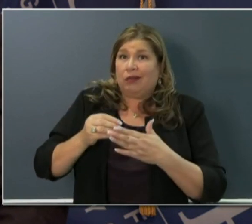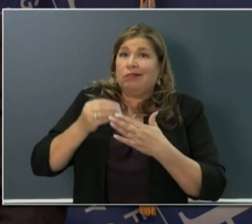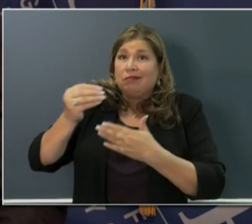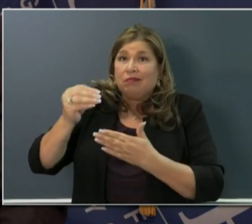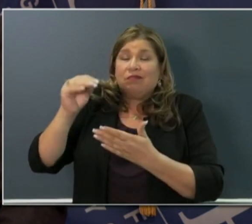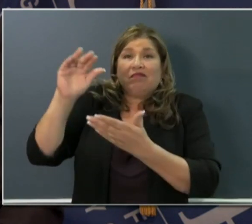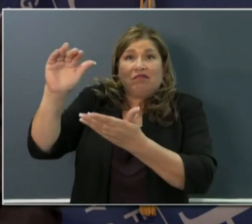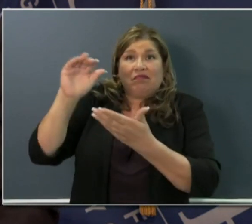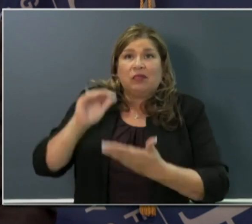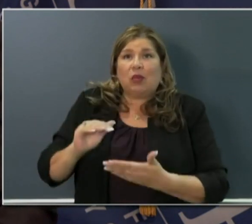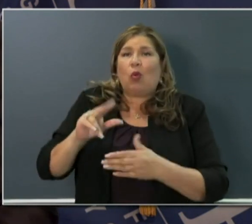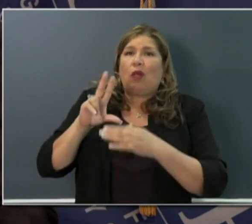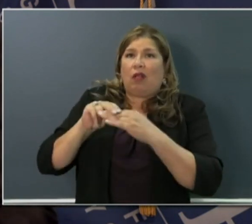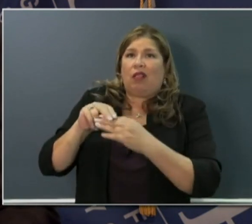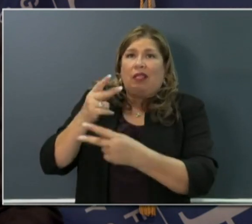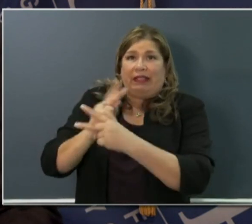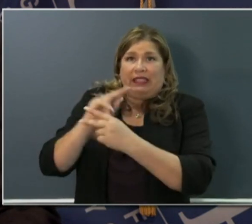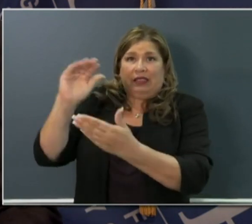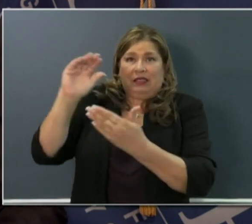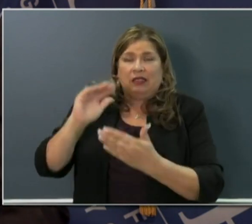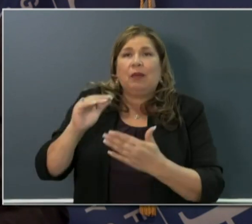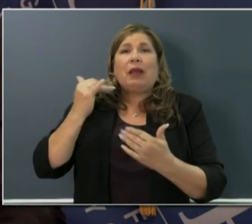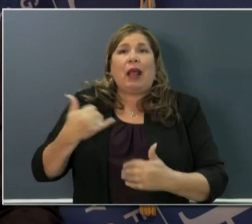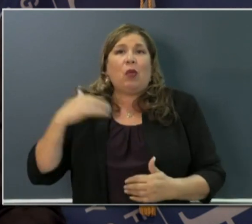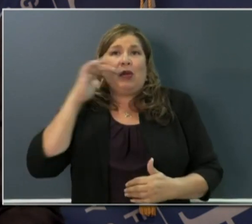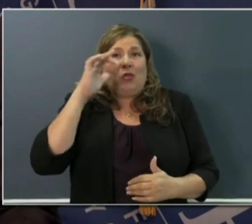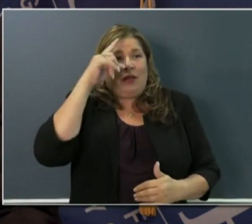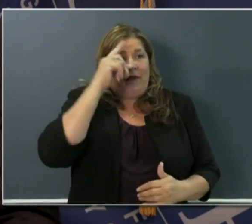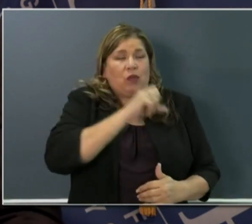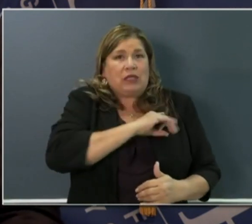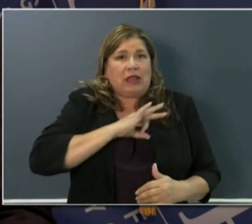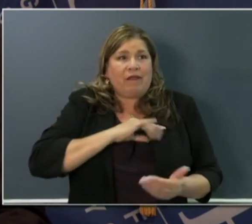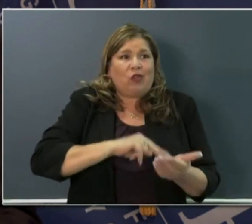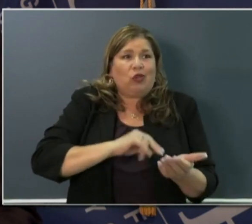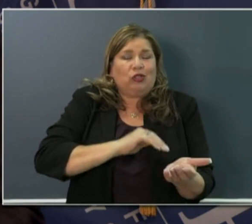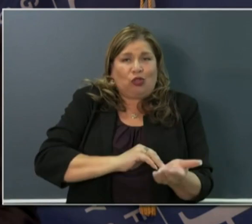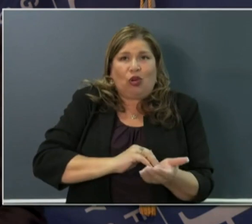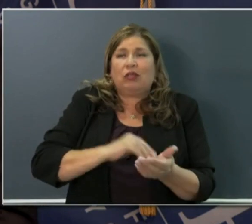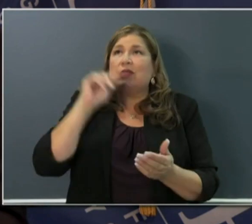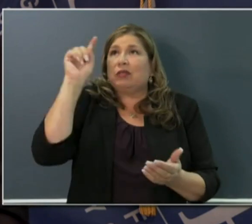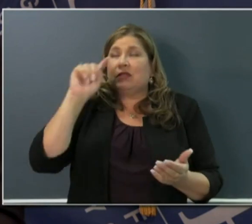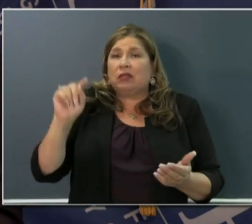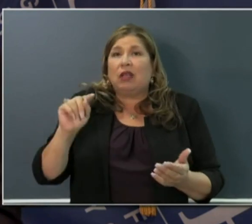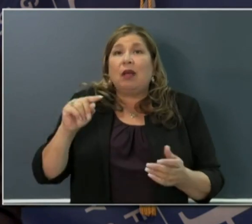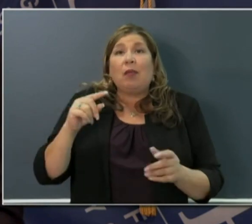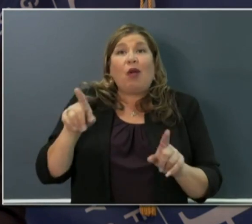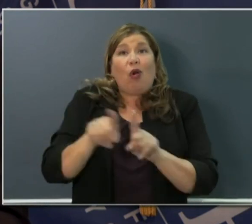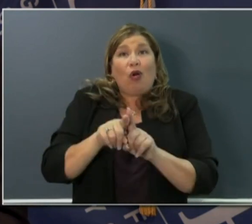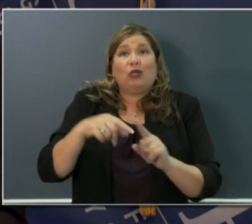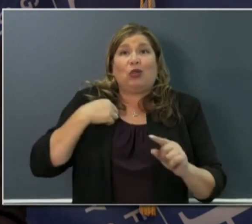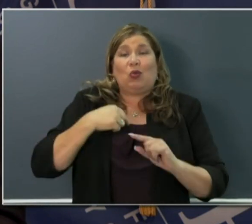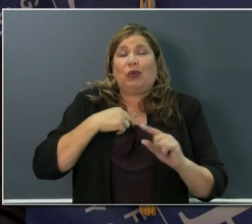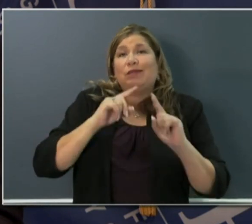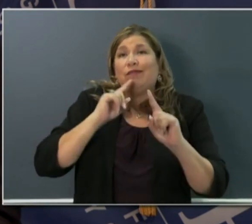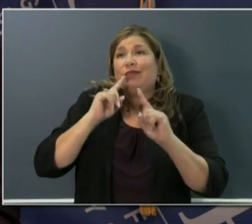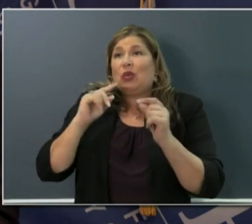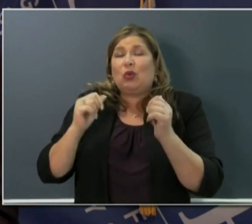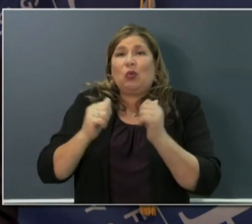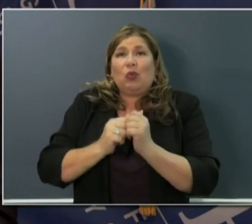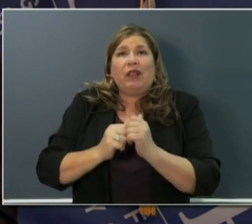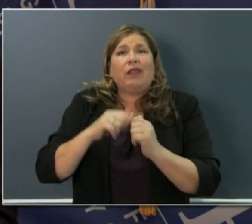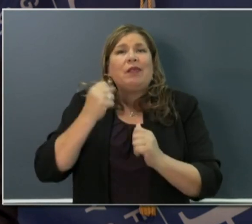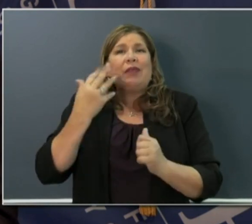securing the staffing, but also advanced conversation on a number of other hospitals, including CPMC in